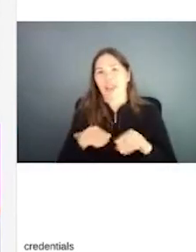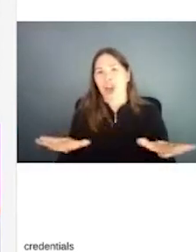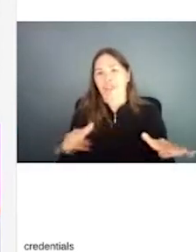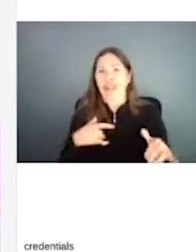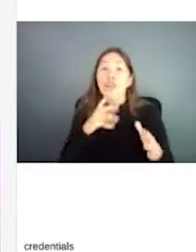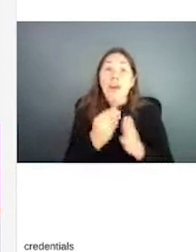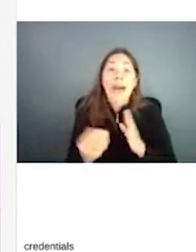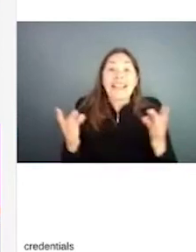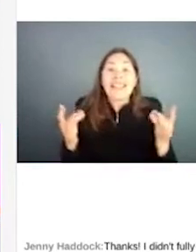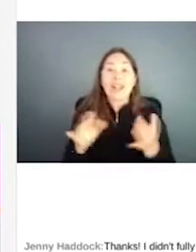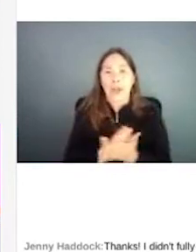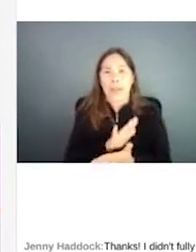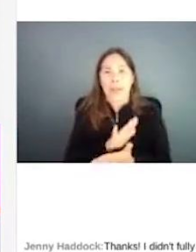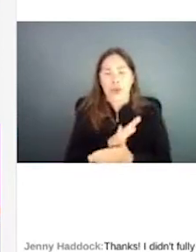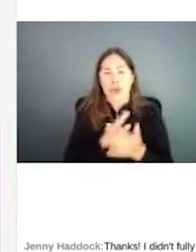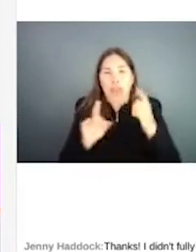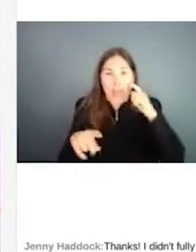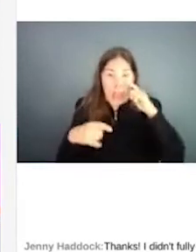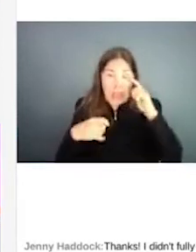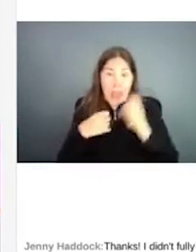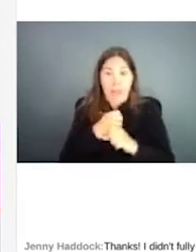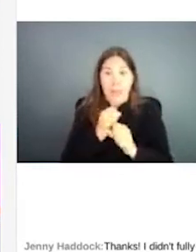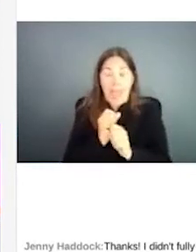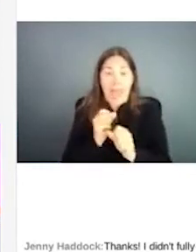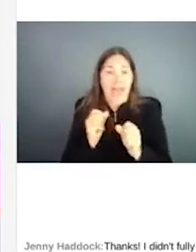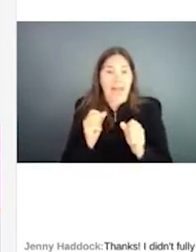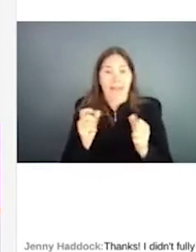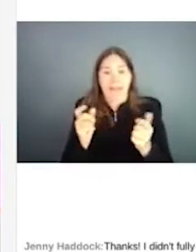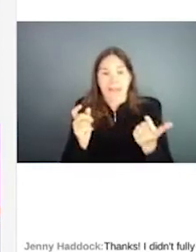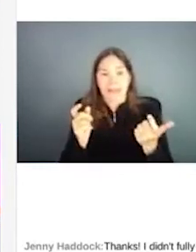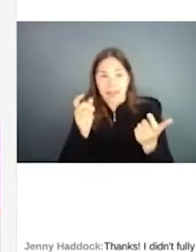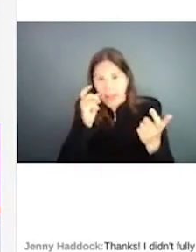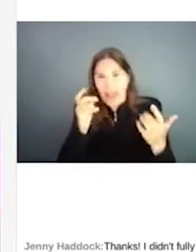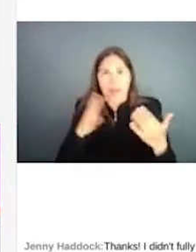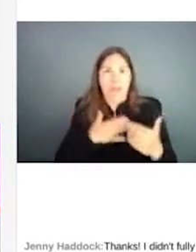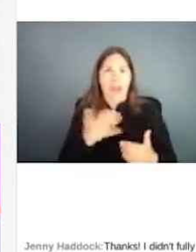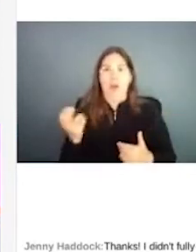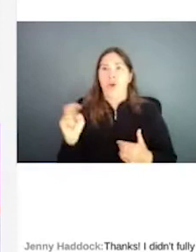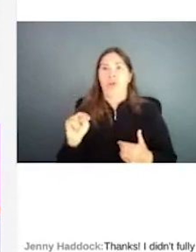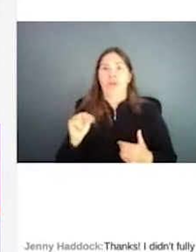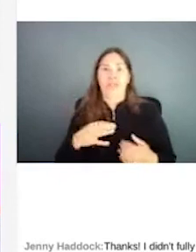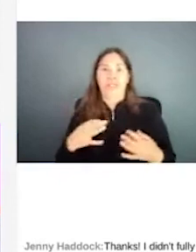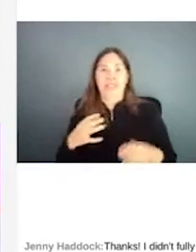paper. They can create glasses. And I've been making a lot of my own T-shirts.